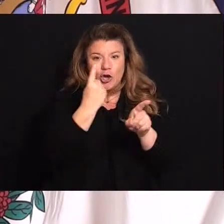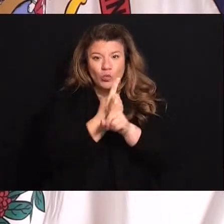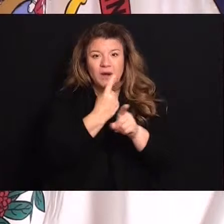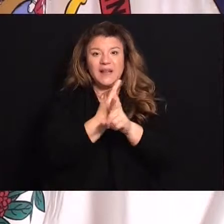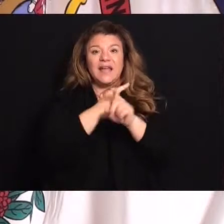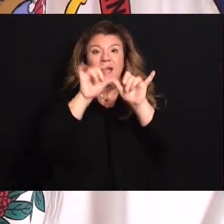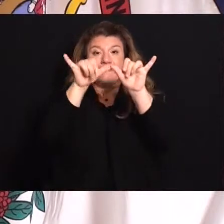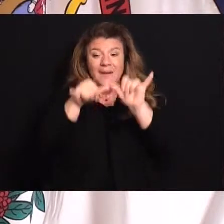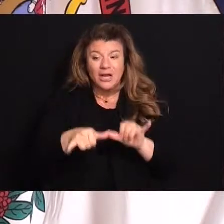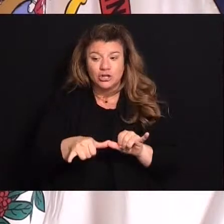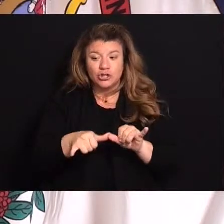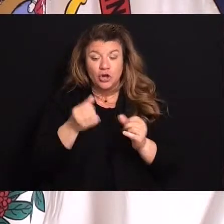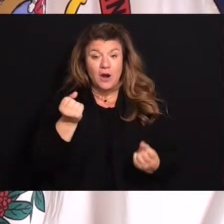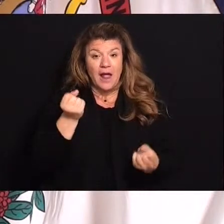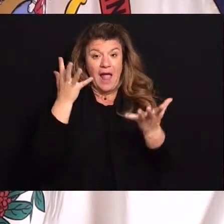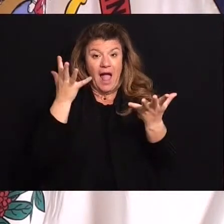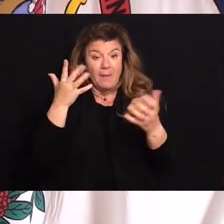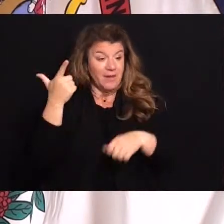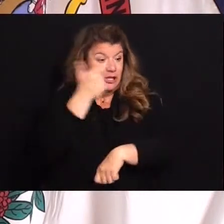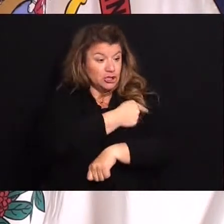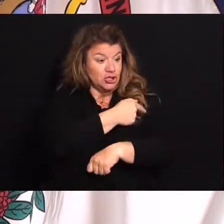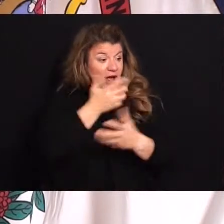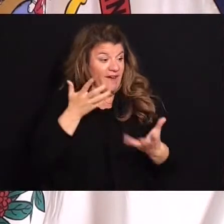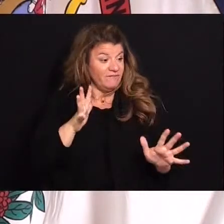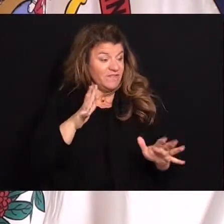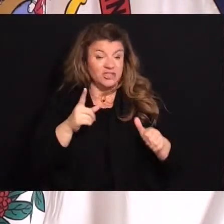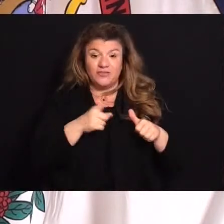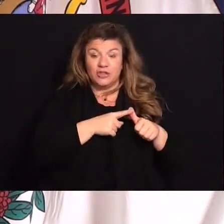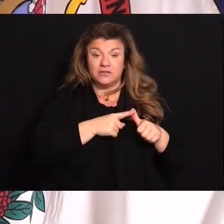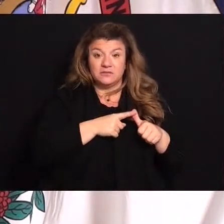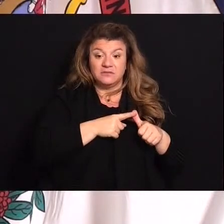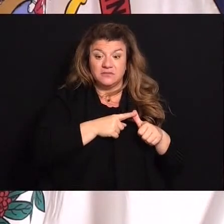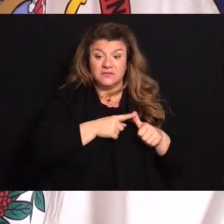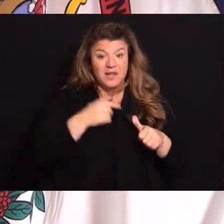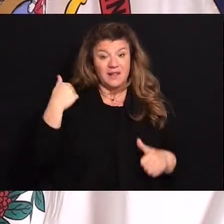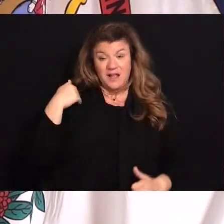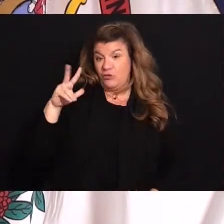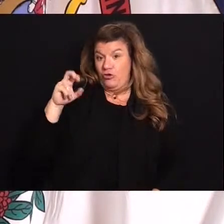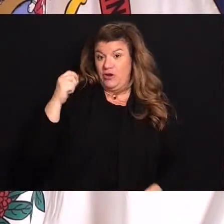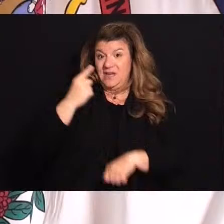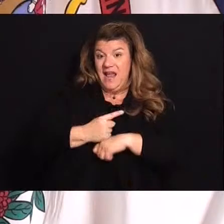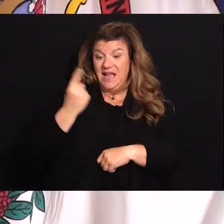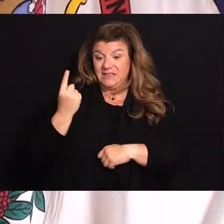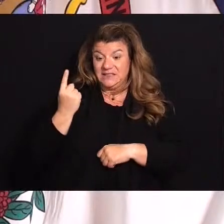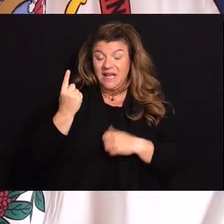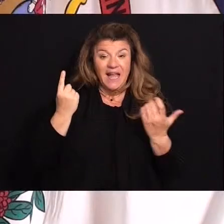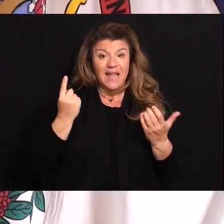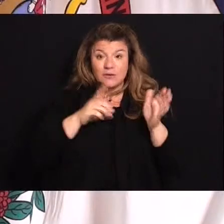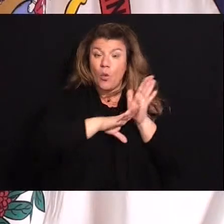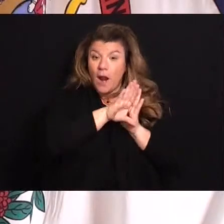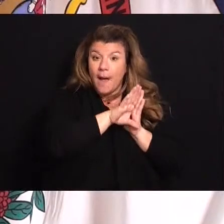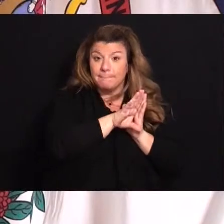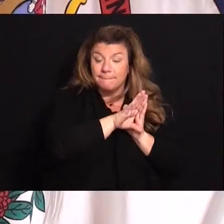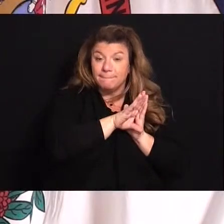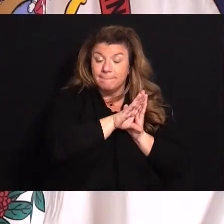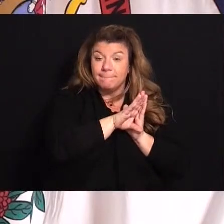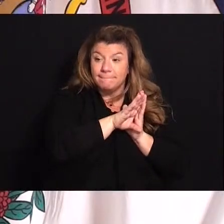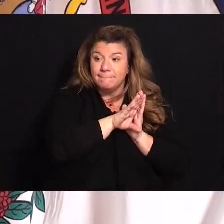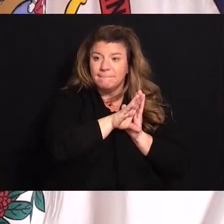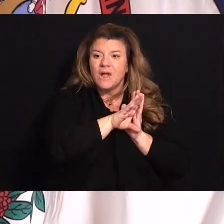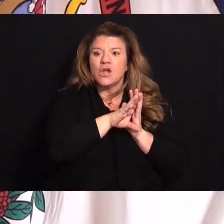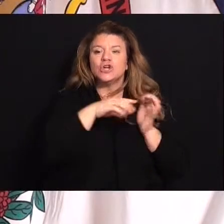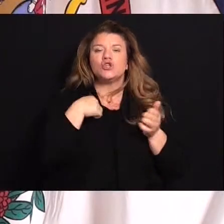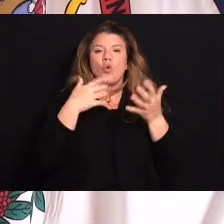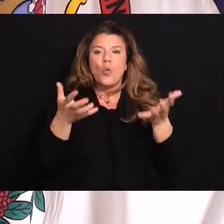many people have gotten their first shot in the last few days or the last 30 days. It's substantial. And so we want to